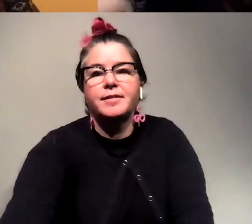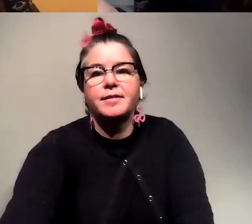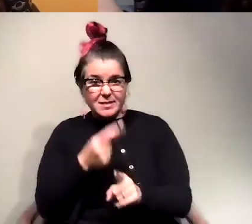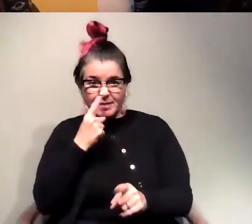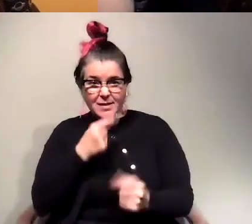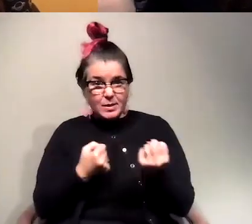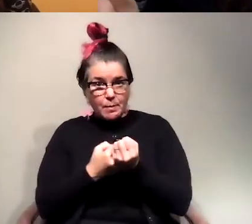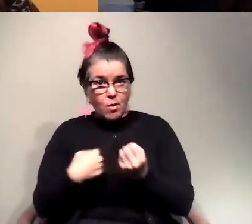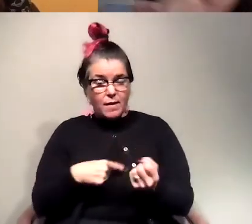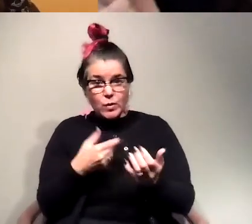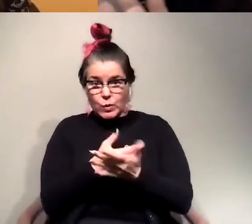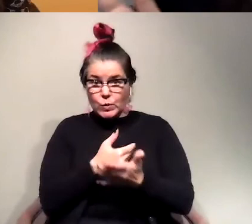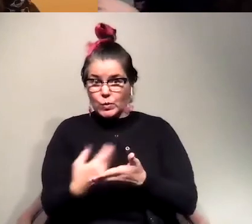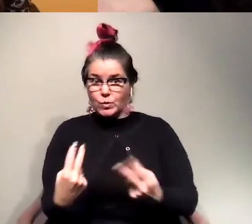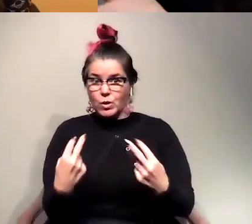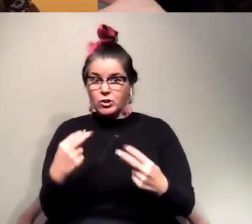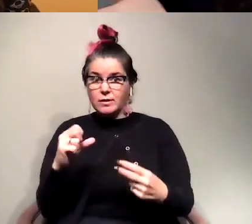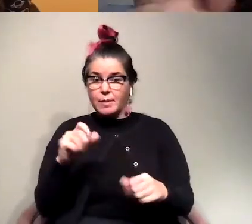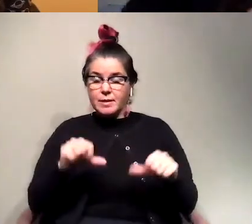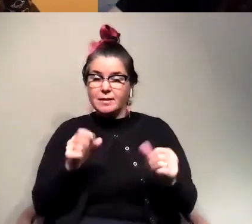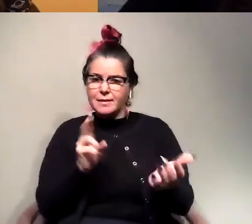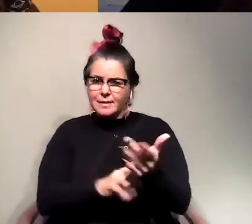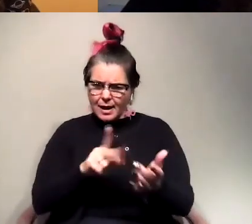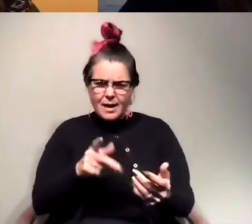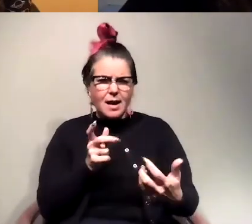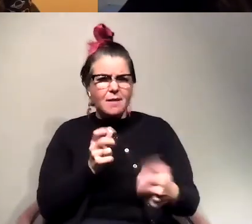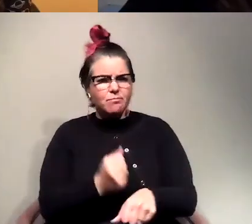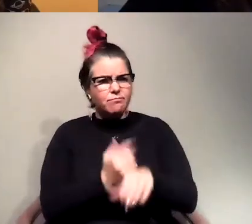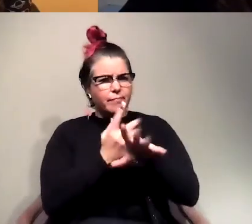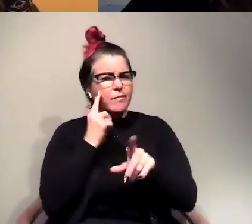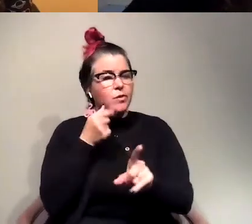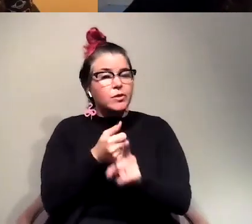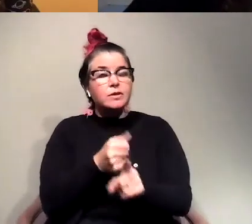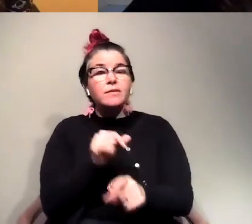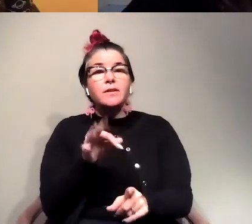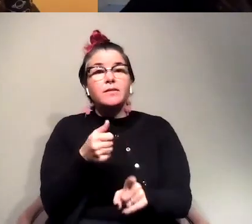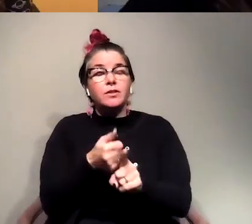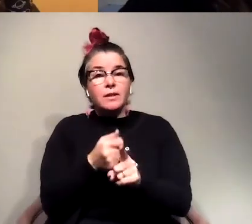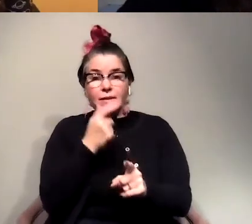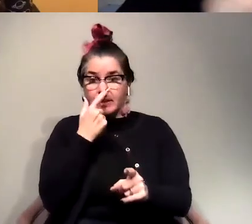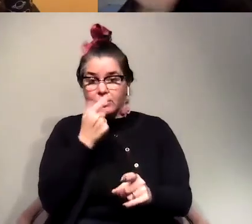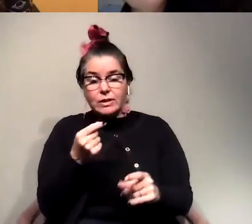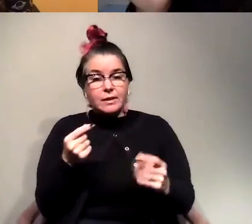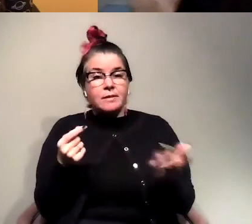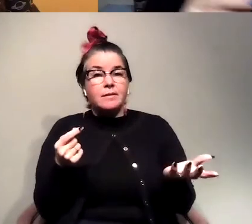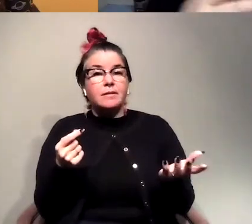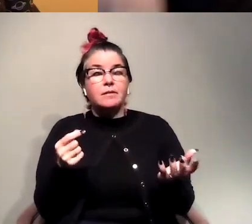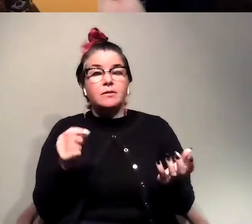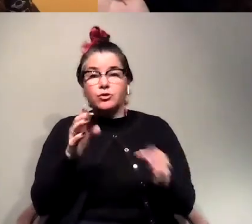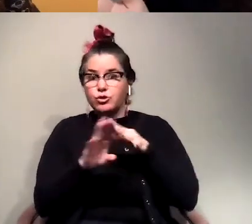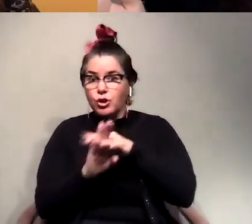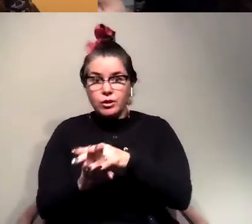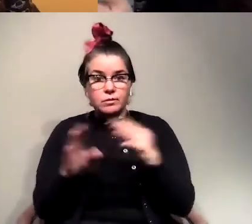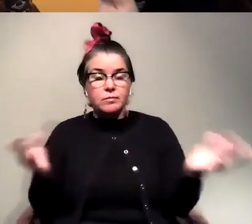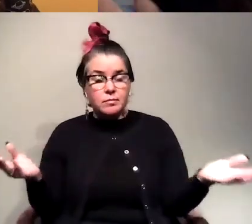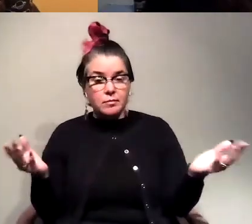you're new to Skype a Scientist, please sign up for a session for yourself. If you are interested in sharks, you can get